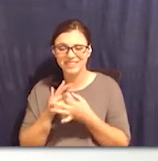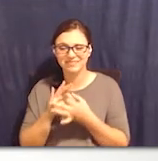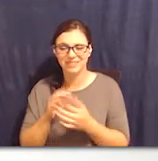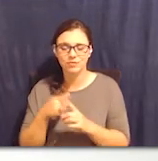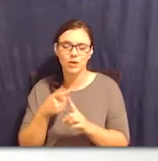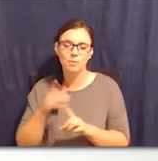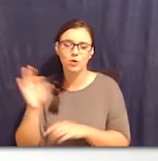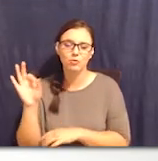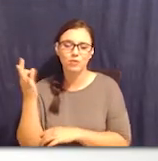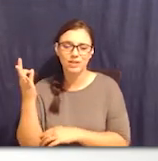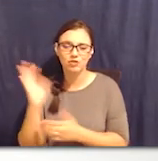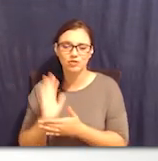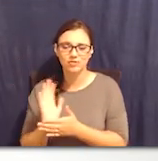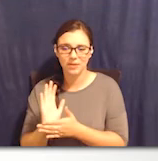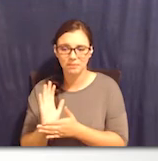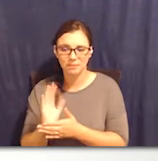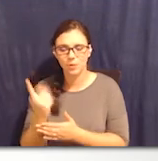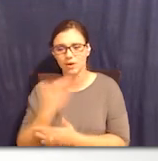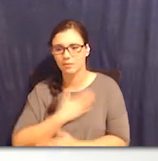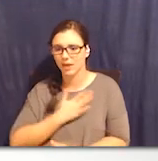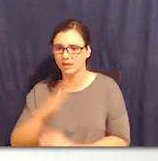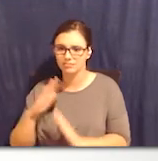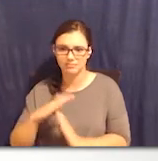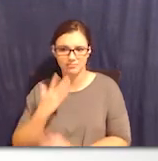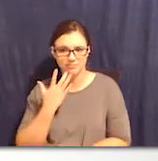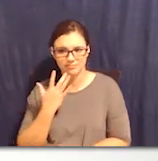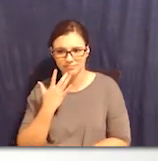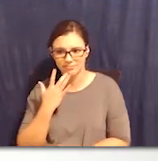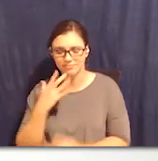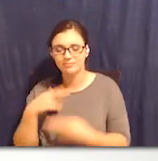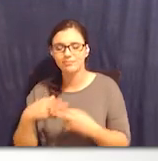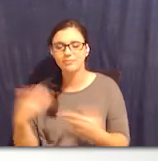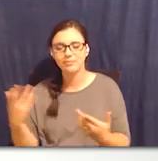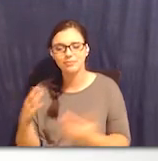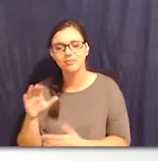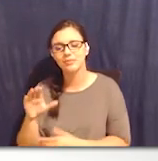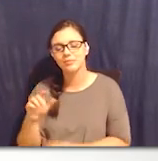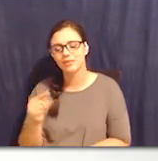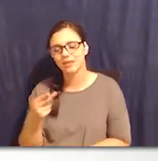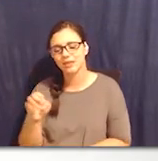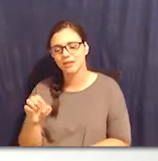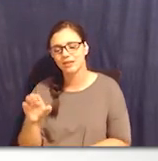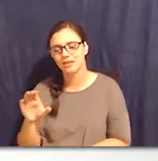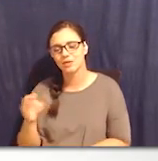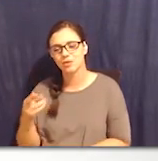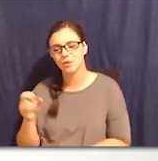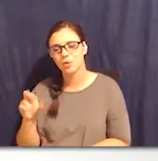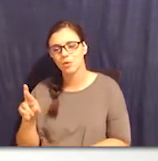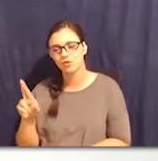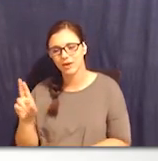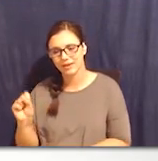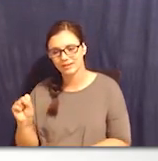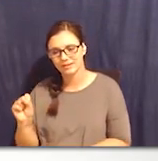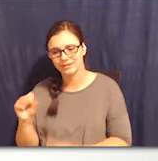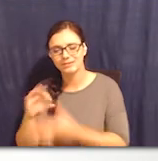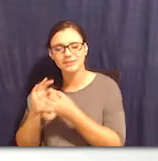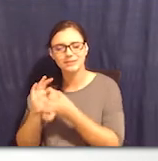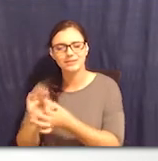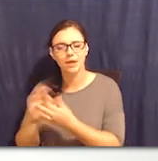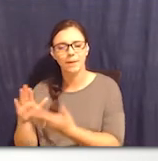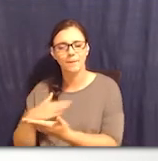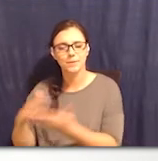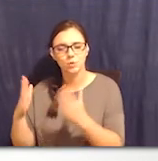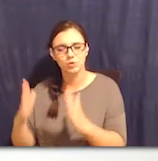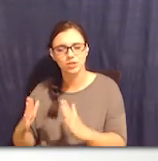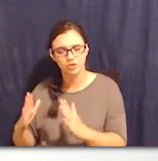And the next song is a song from a French film, which is one of my favorites, called The Chorus,